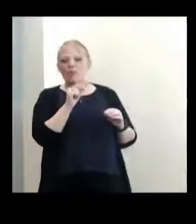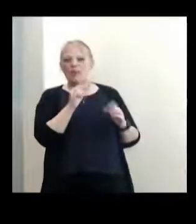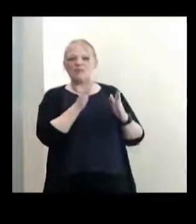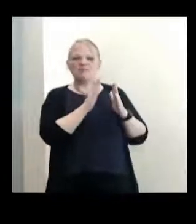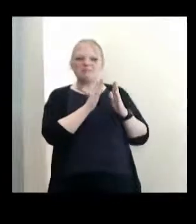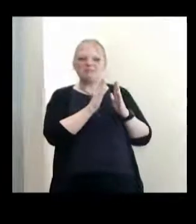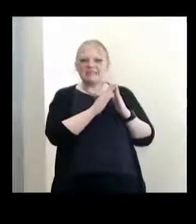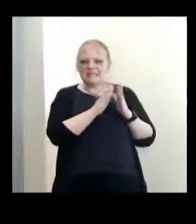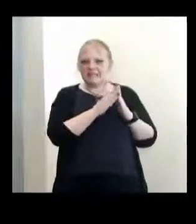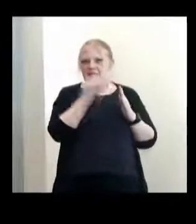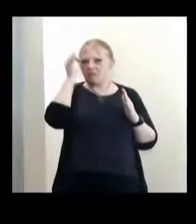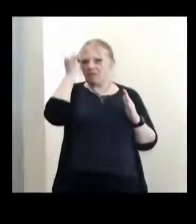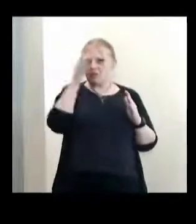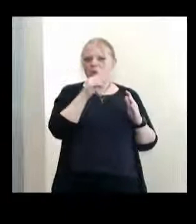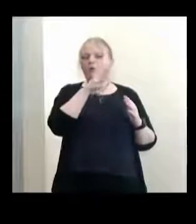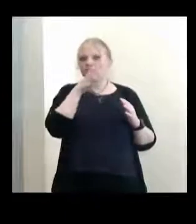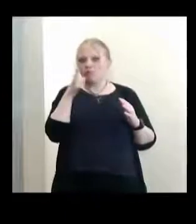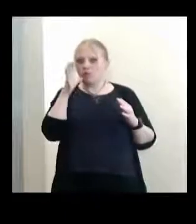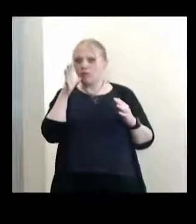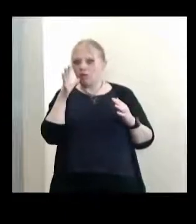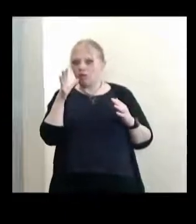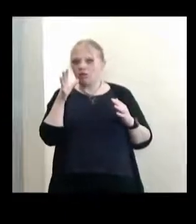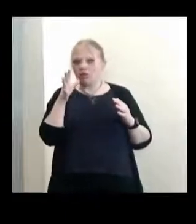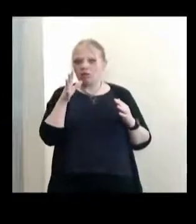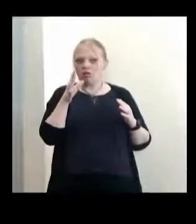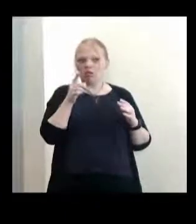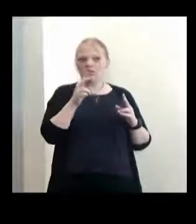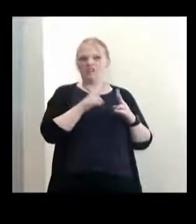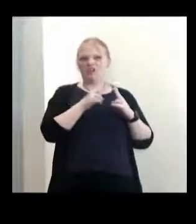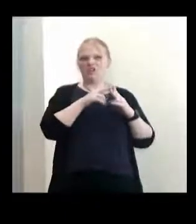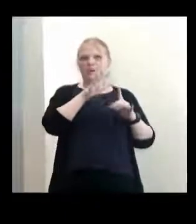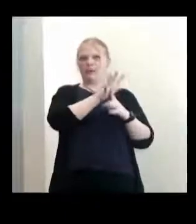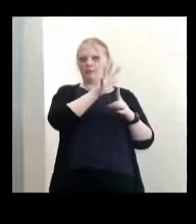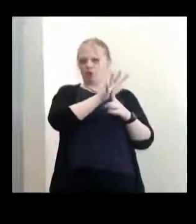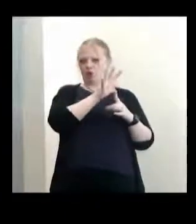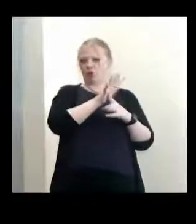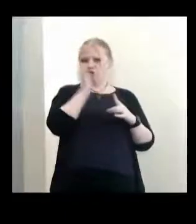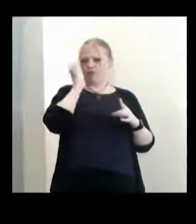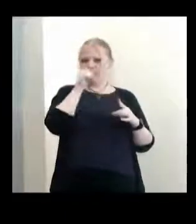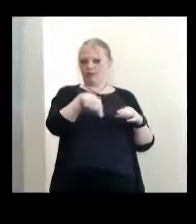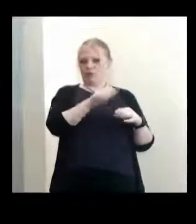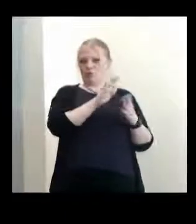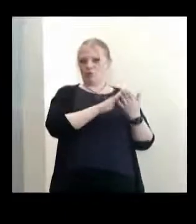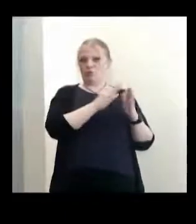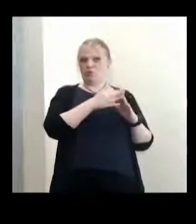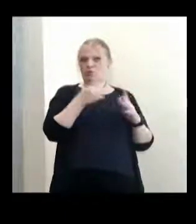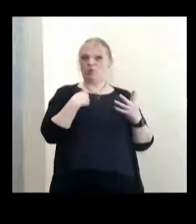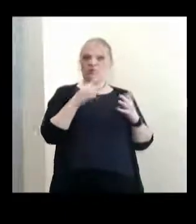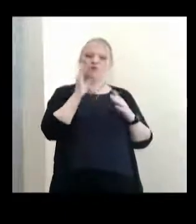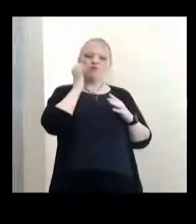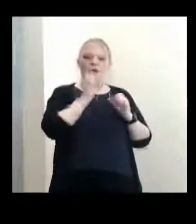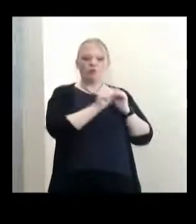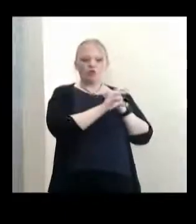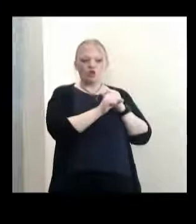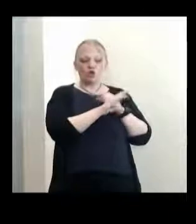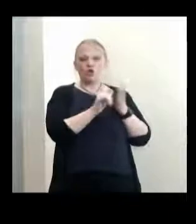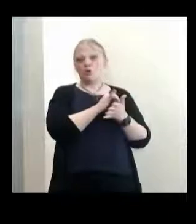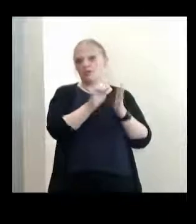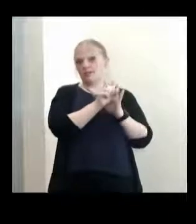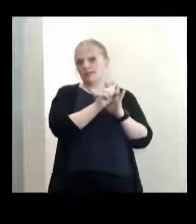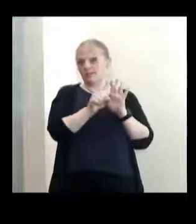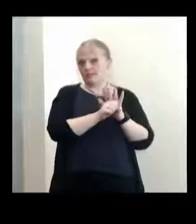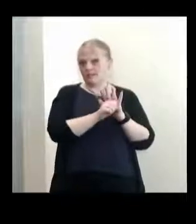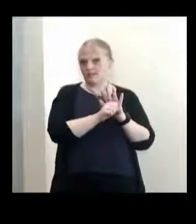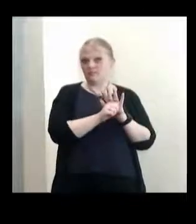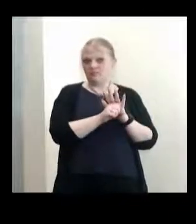of Buffalo as well as the rural areas, stations that are very popular in those communities. We are doing radio commercials. New York State has certainly